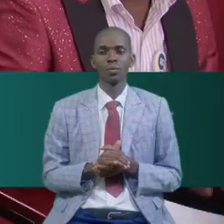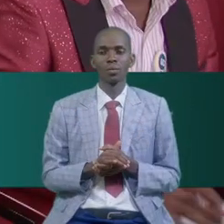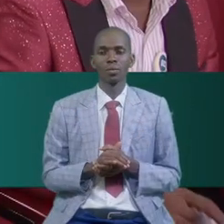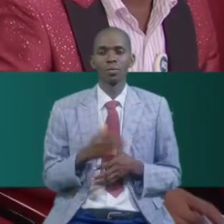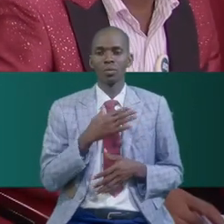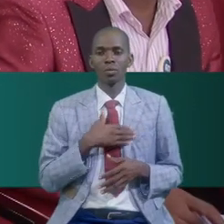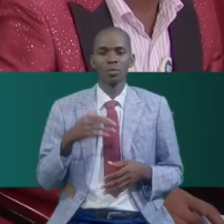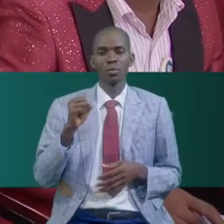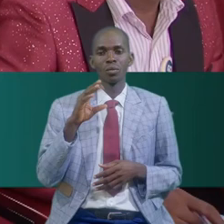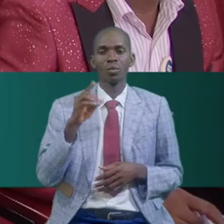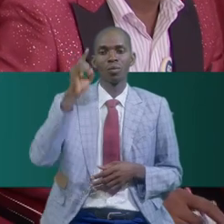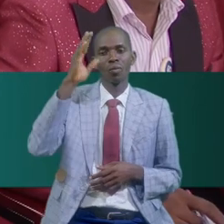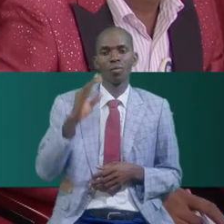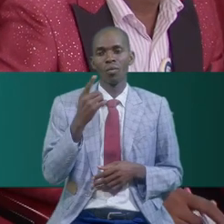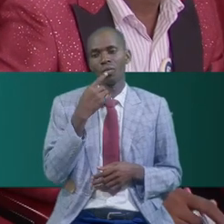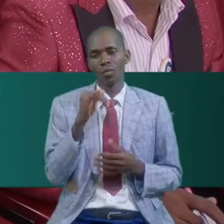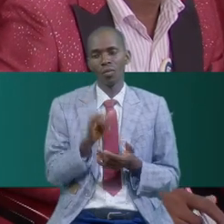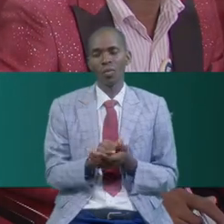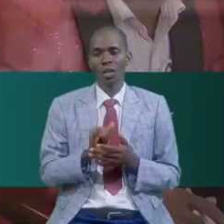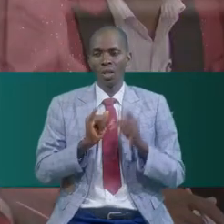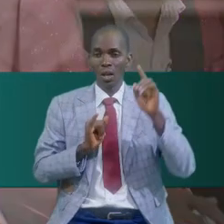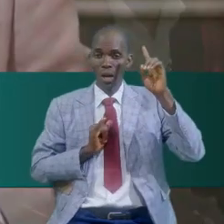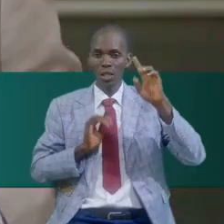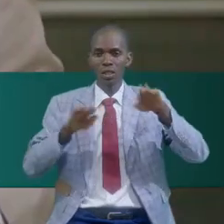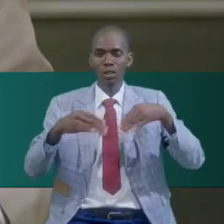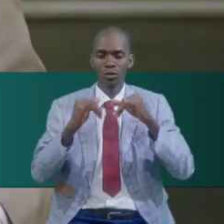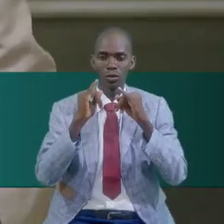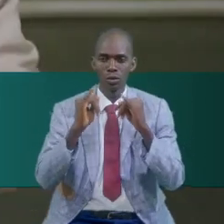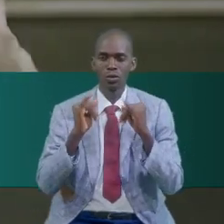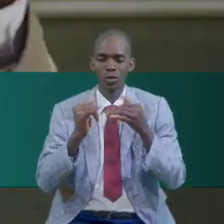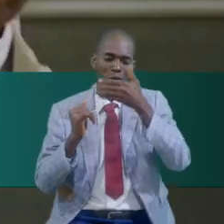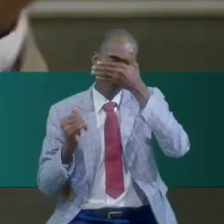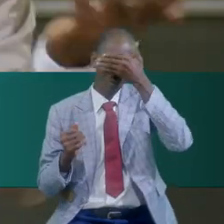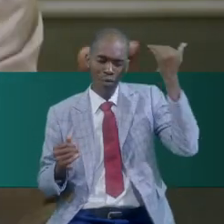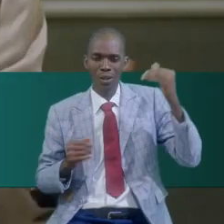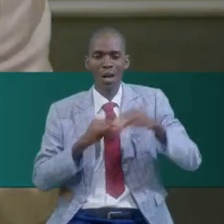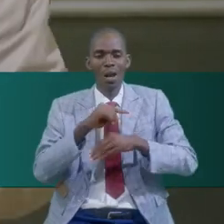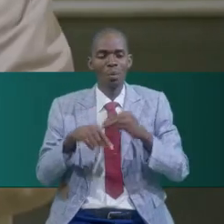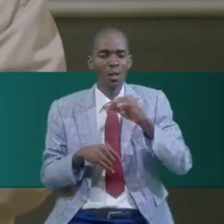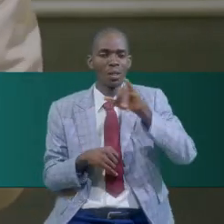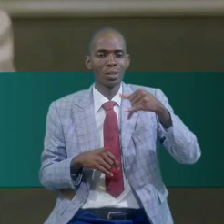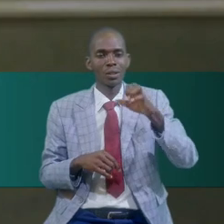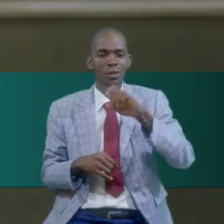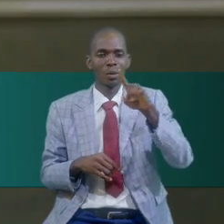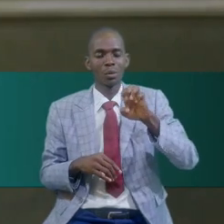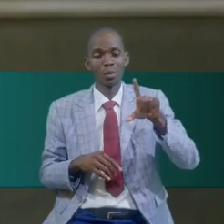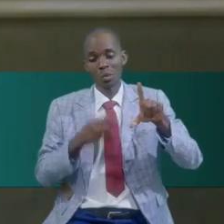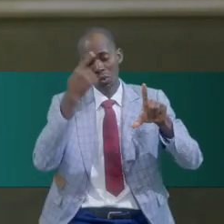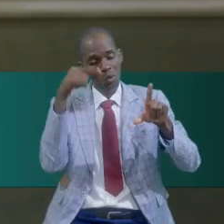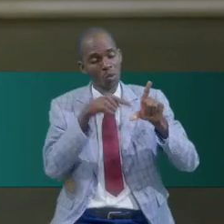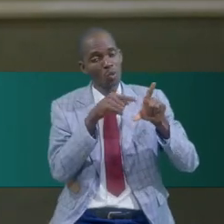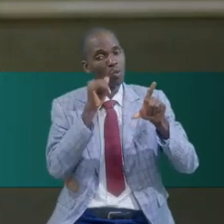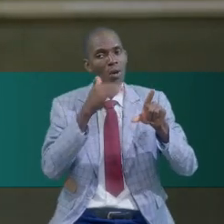said, I give you directives now. Forget about Jezebel. She's even forgotten about you.